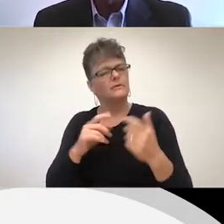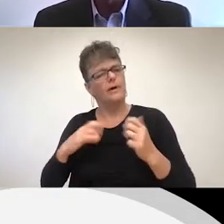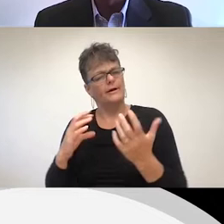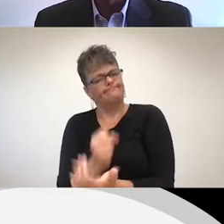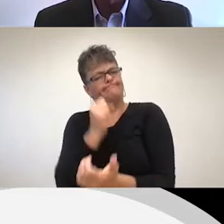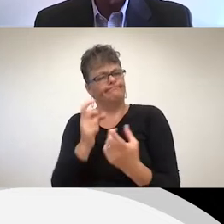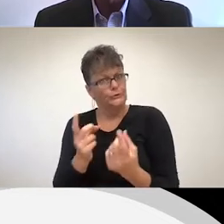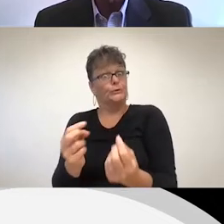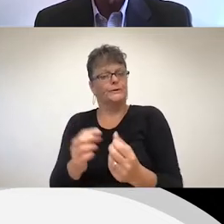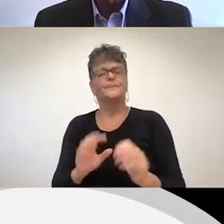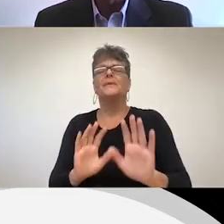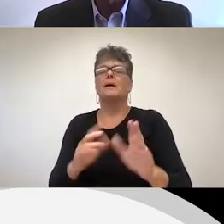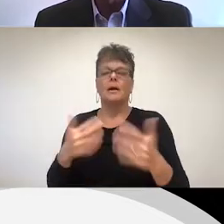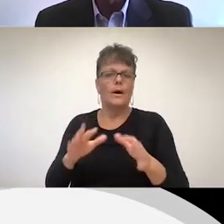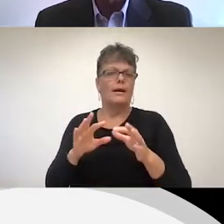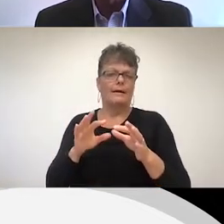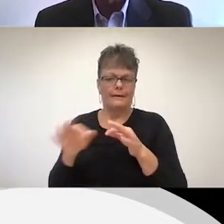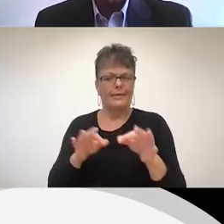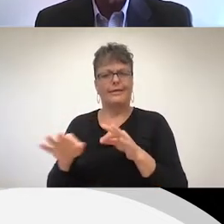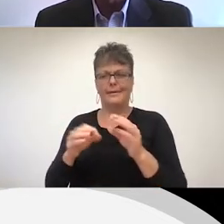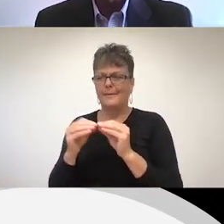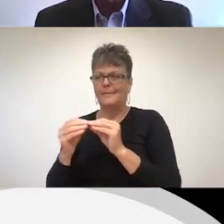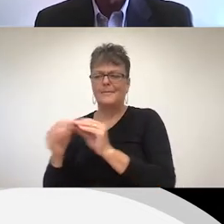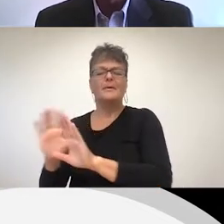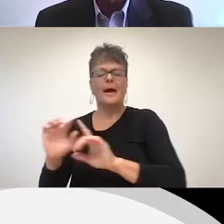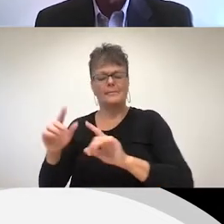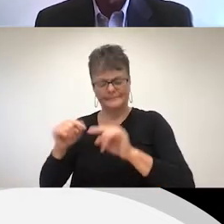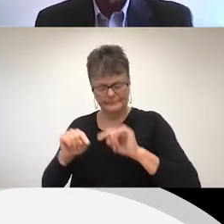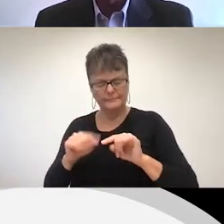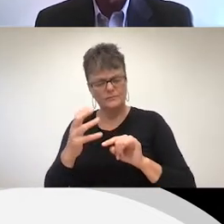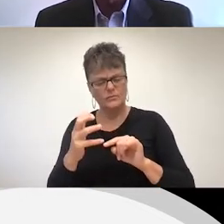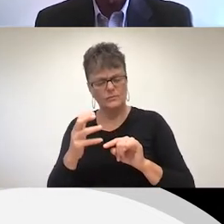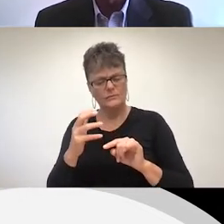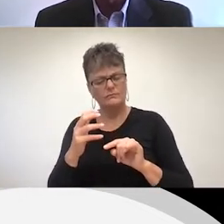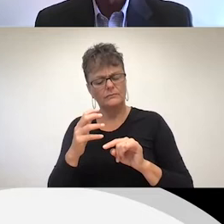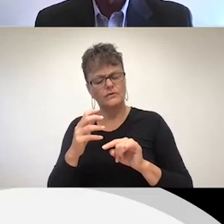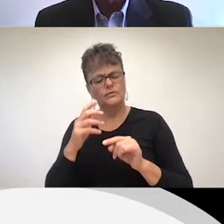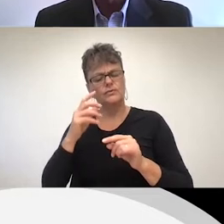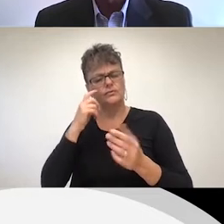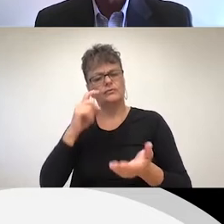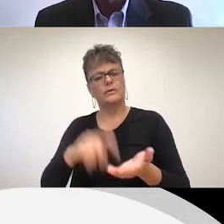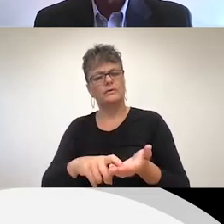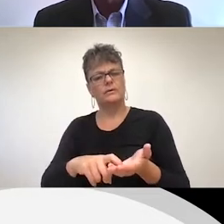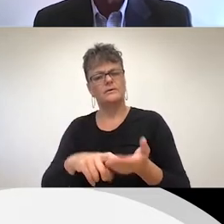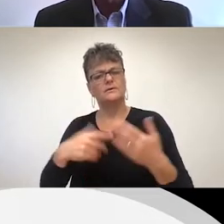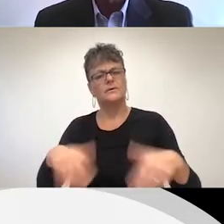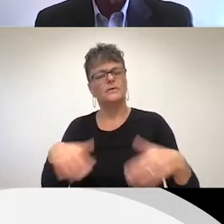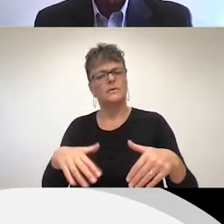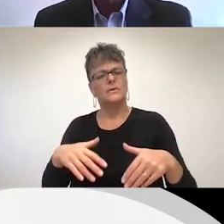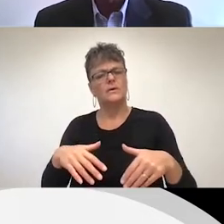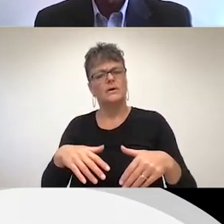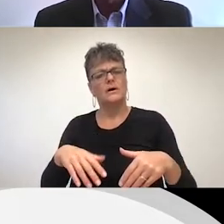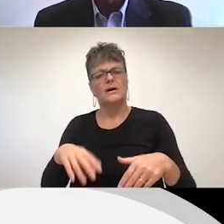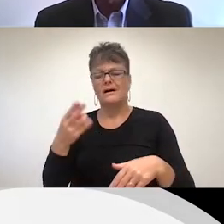too far, though, I'd also like to take this moment to recognize the incredible work done